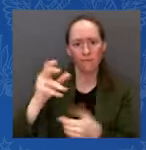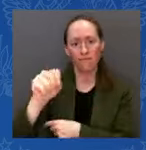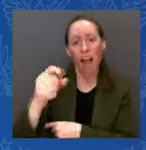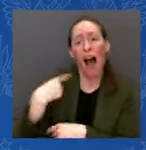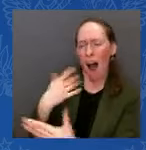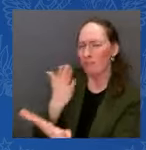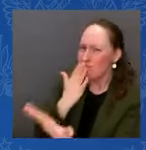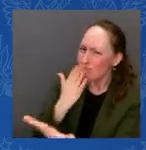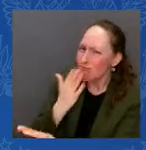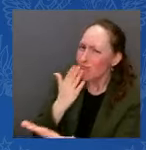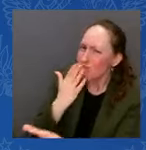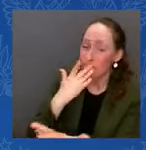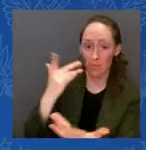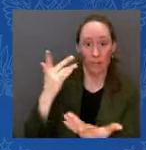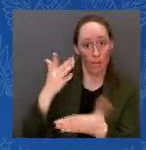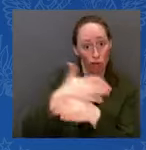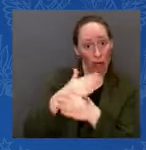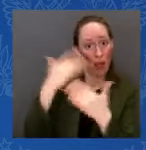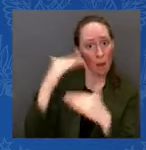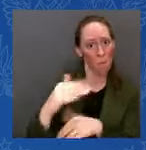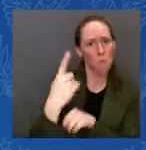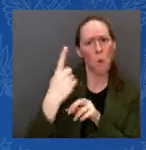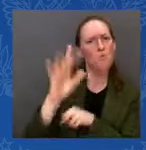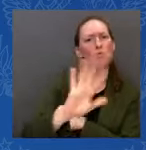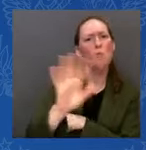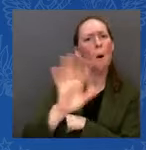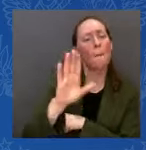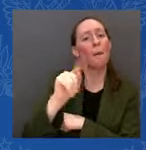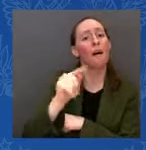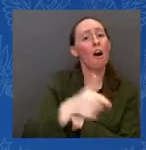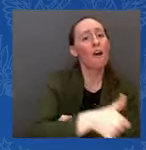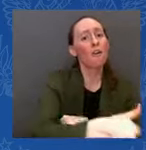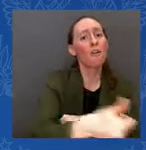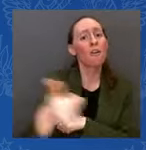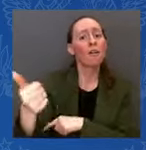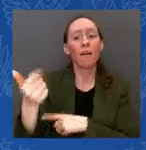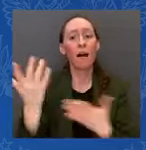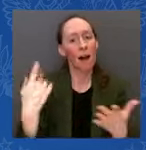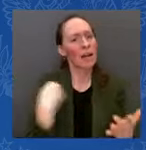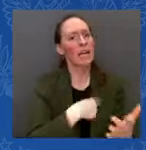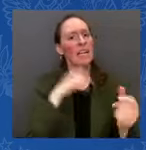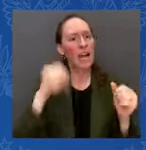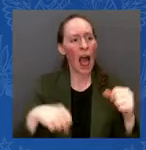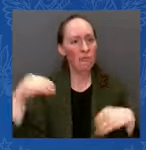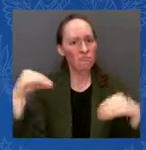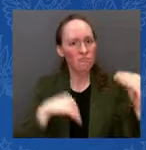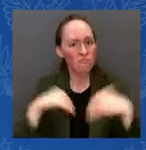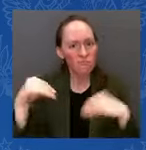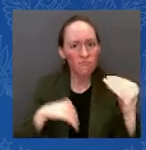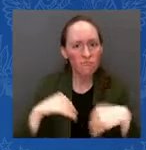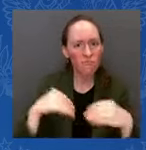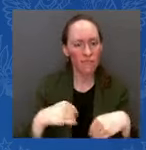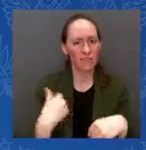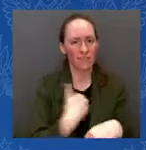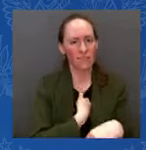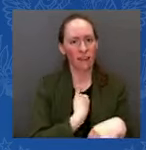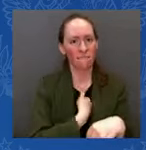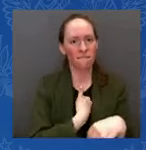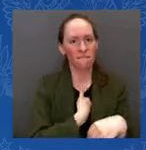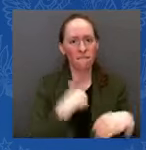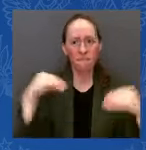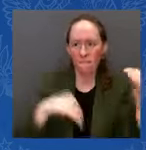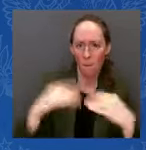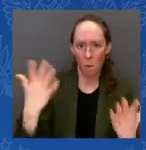about building on the expertise within our three nations so that we can achieve things greater than the sum of